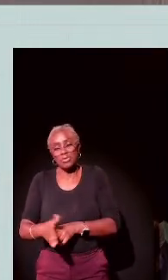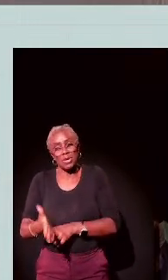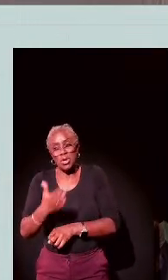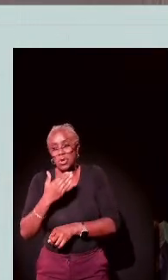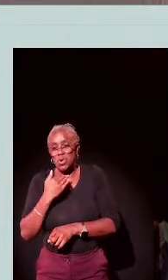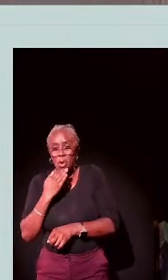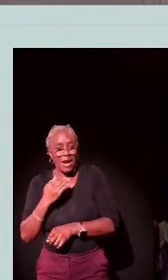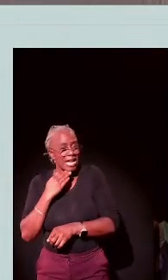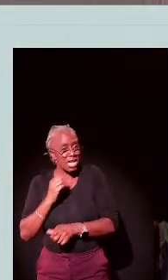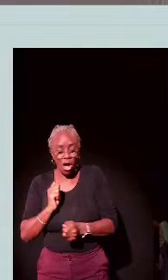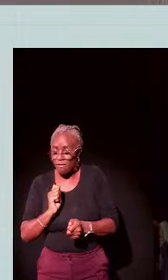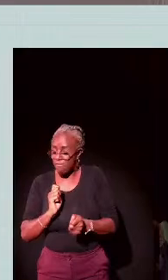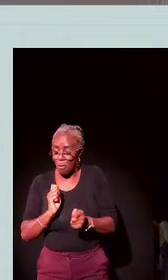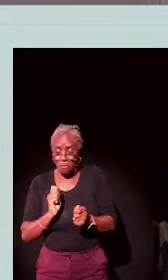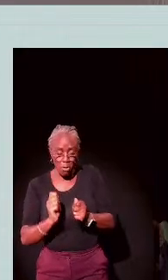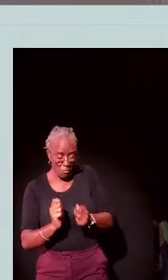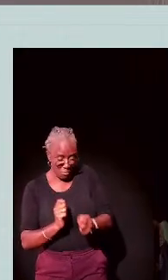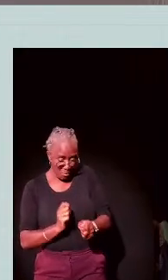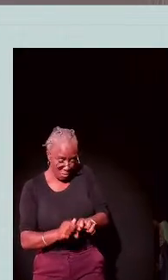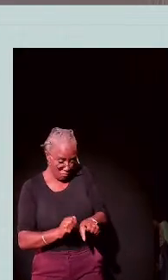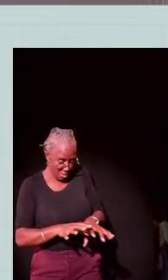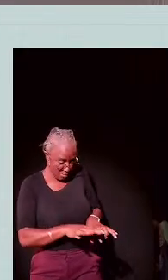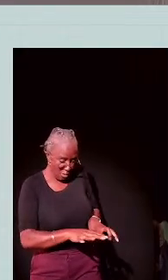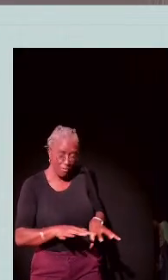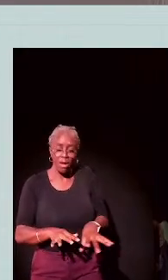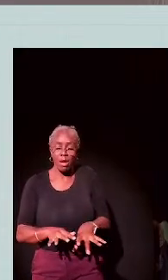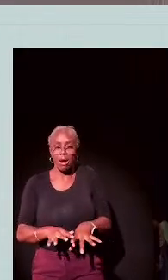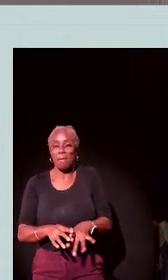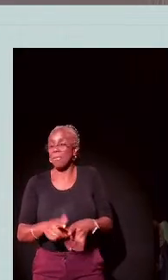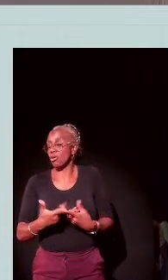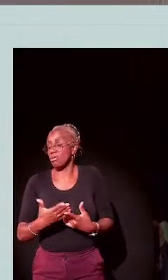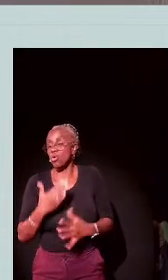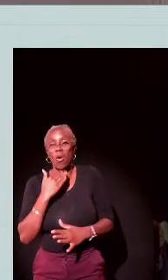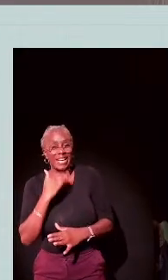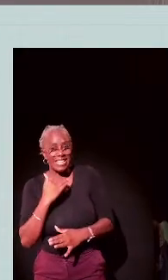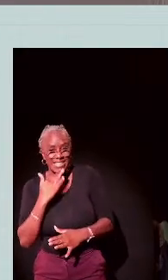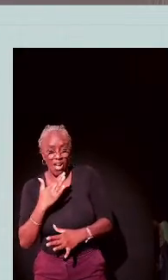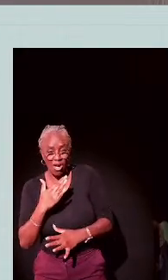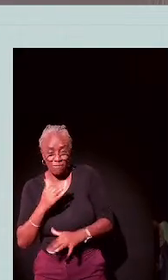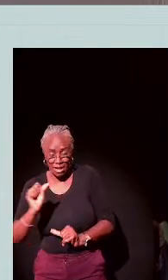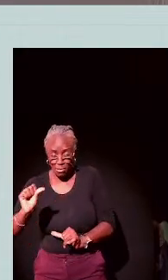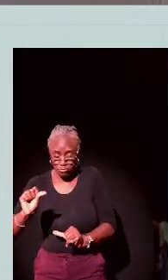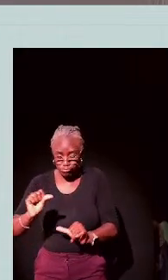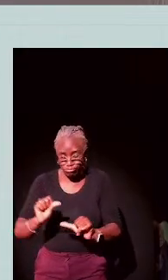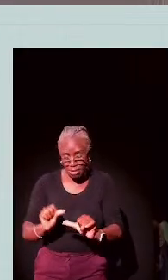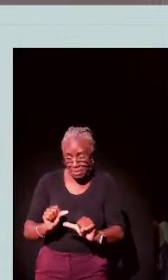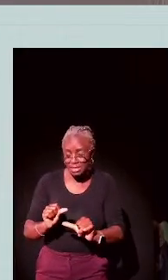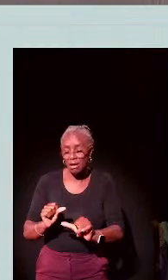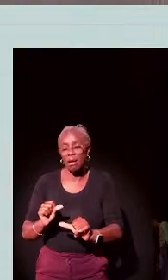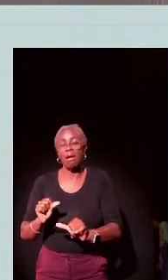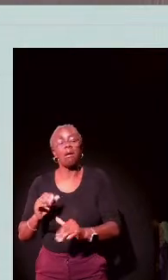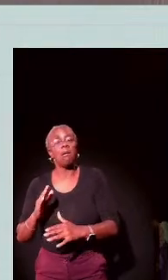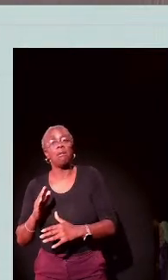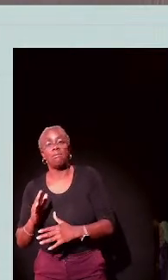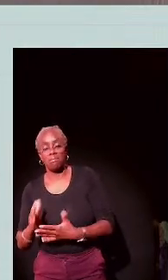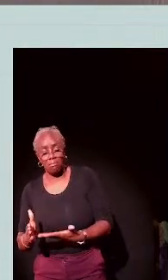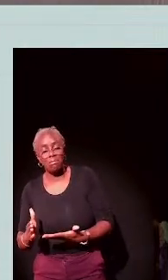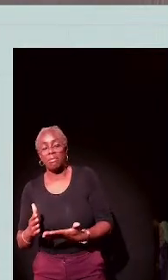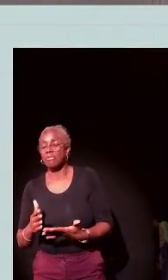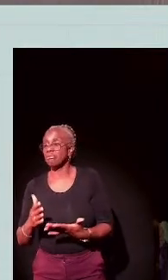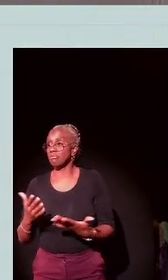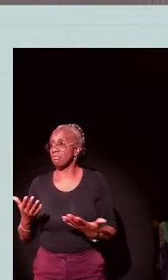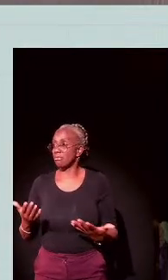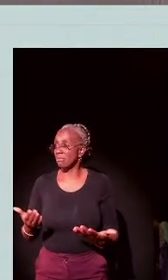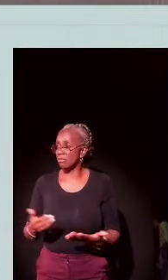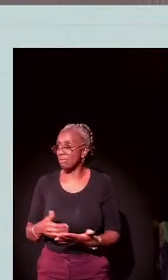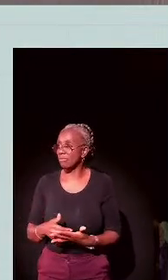range in movement, but not quite a lot. Their limitations were physical, they weren't cognitive. They had a lot of,